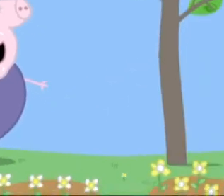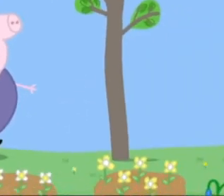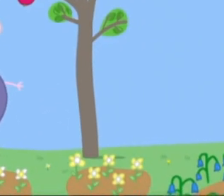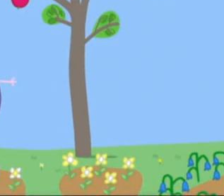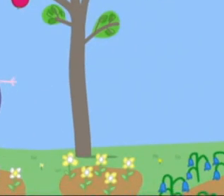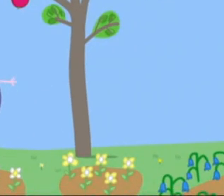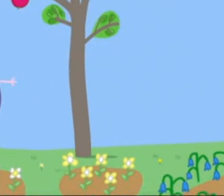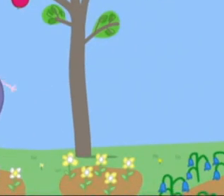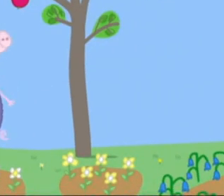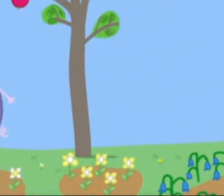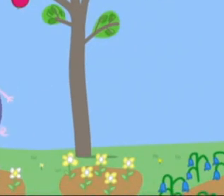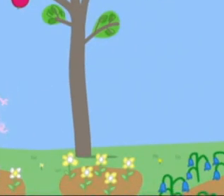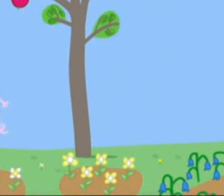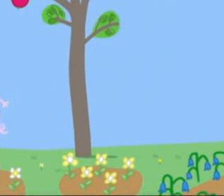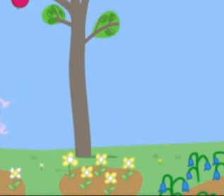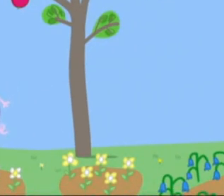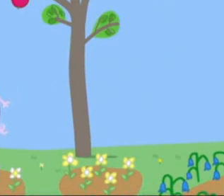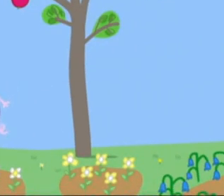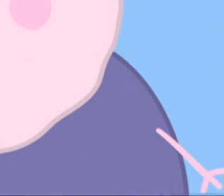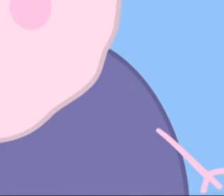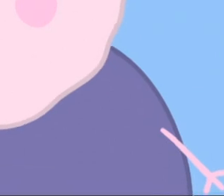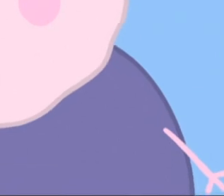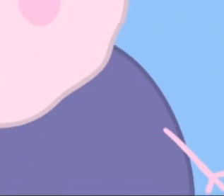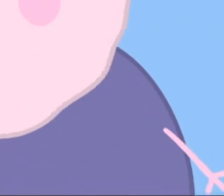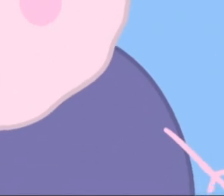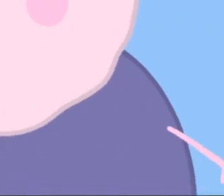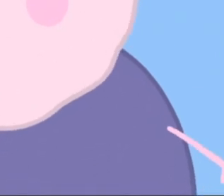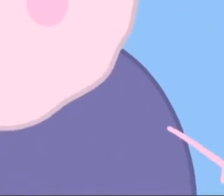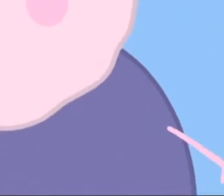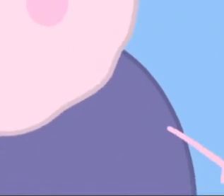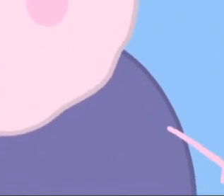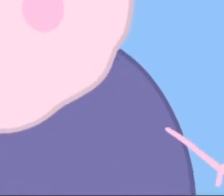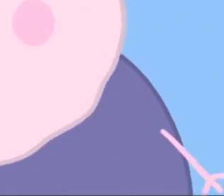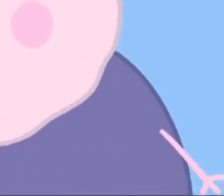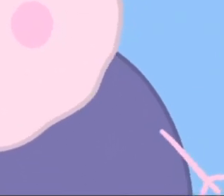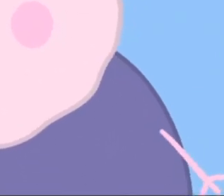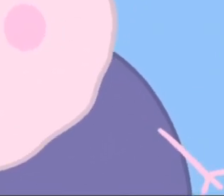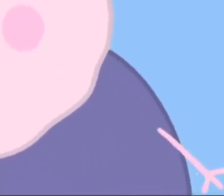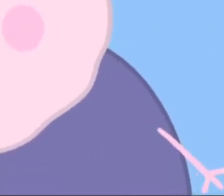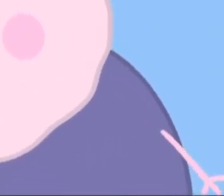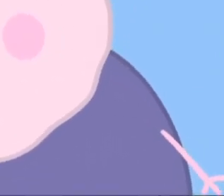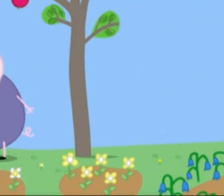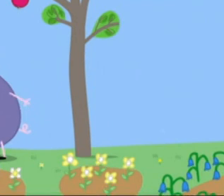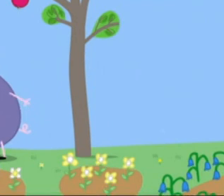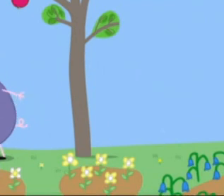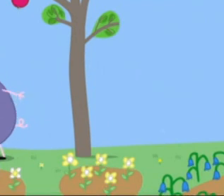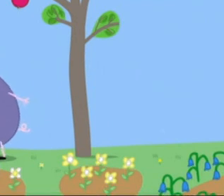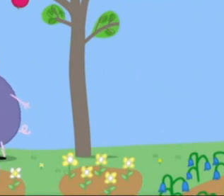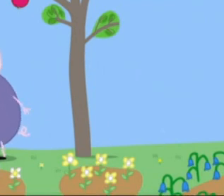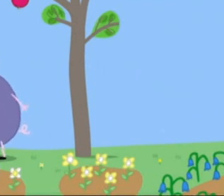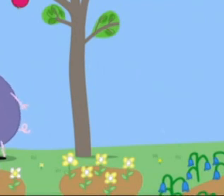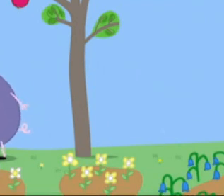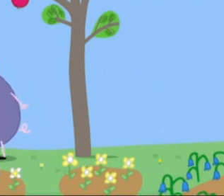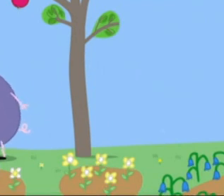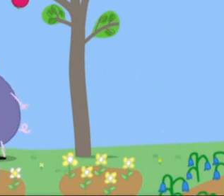Oh, yes. This tiny seed will grow into a little apple tree, like